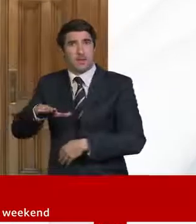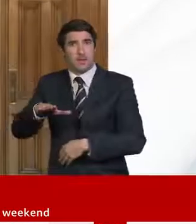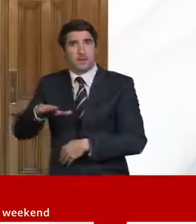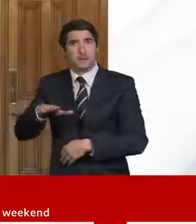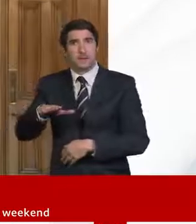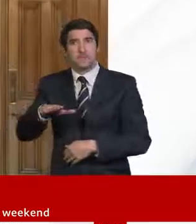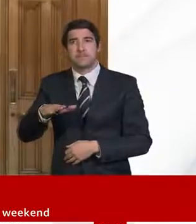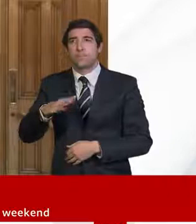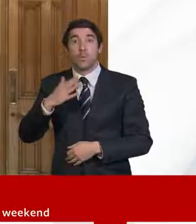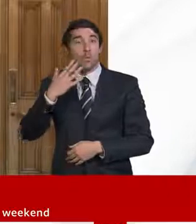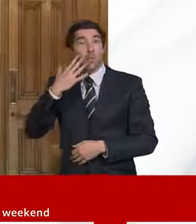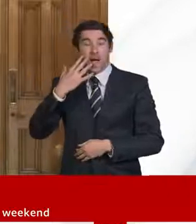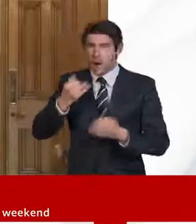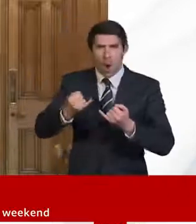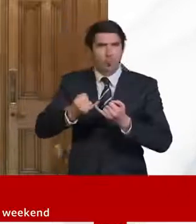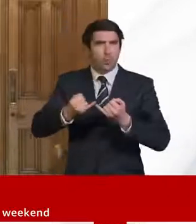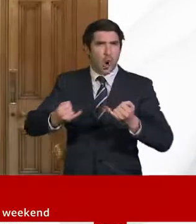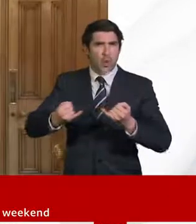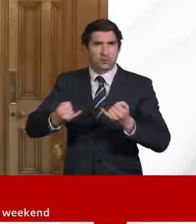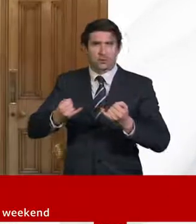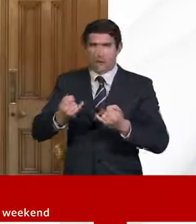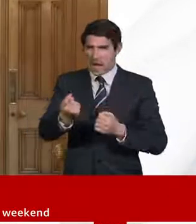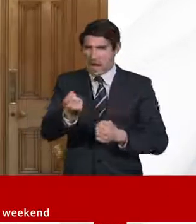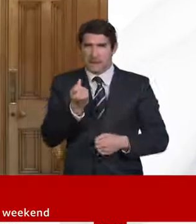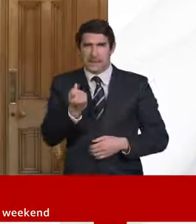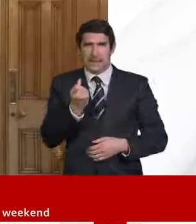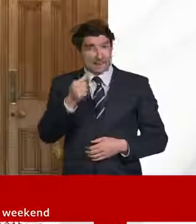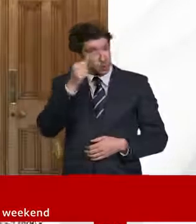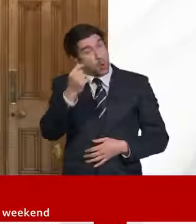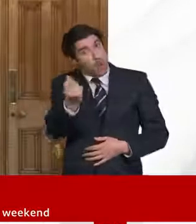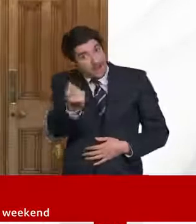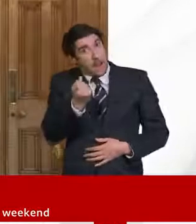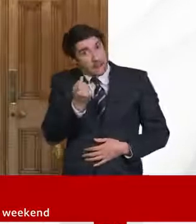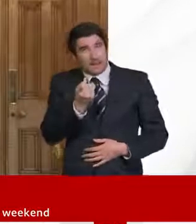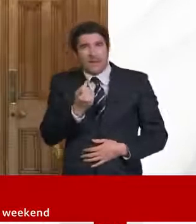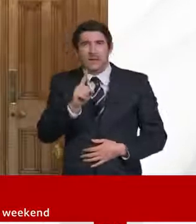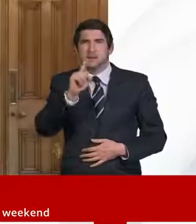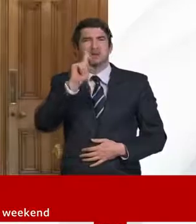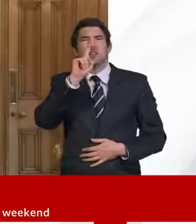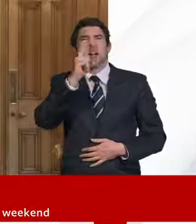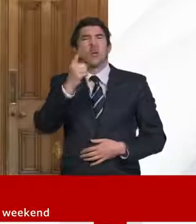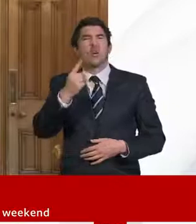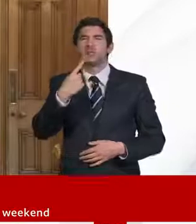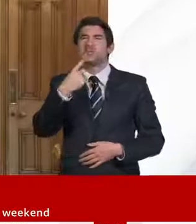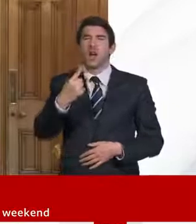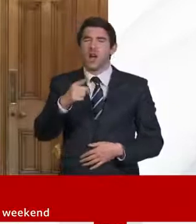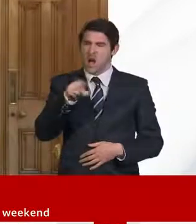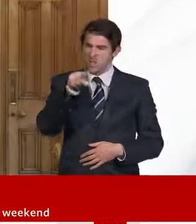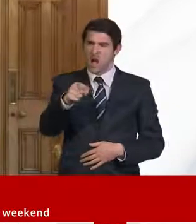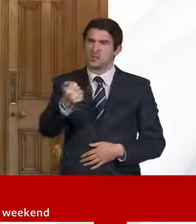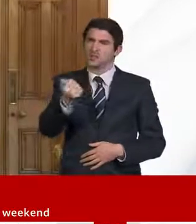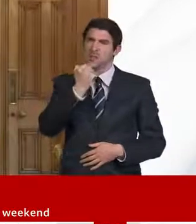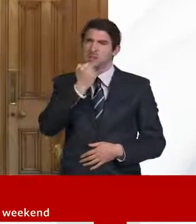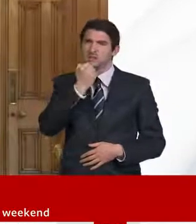like Easter when you know that the peak will come. It depends on the actions of all of us. We can delay that peak. We can flatten the